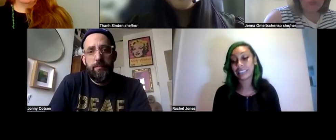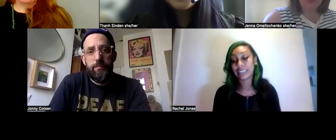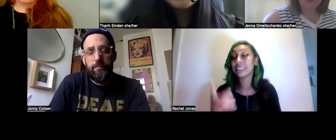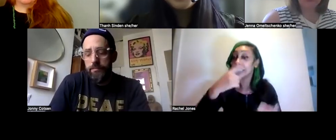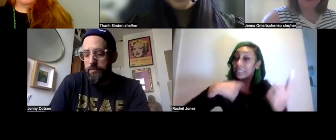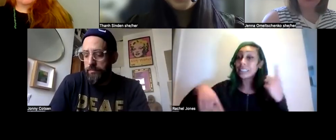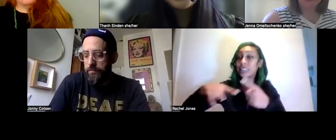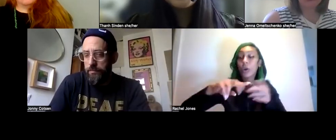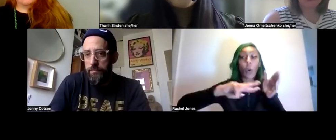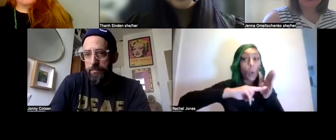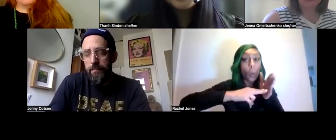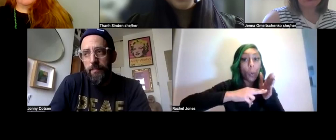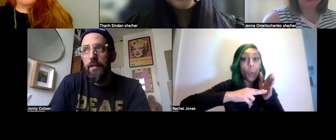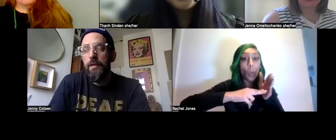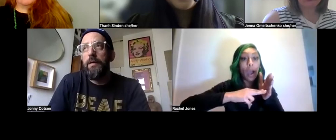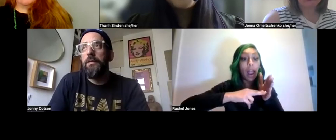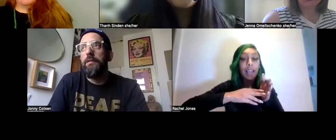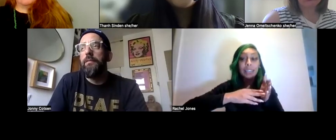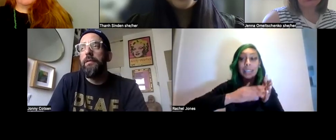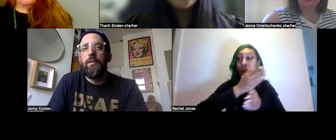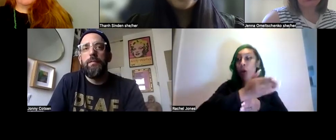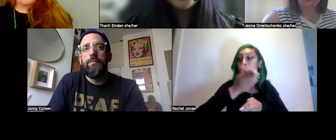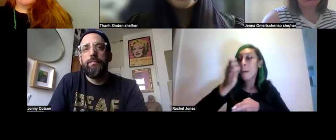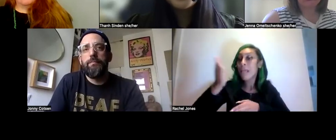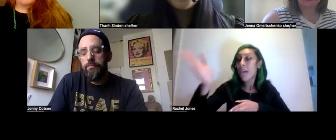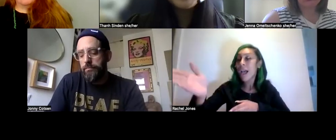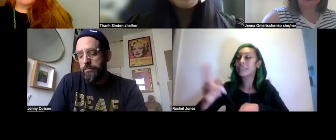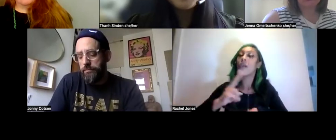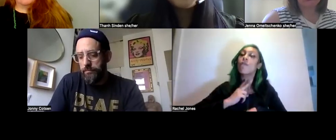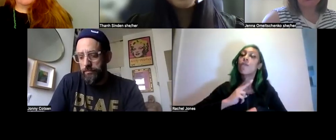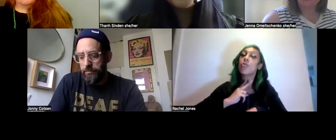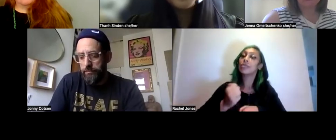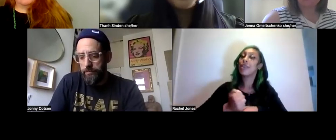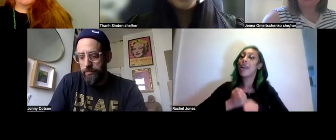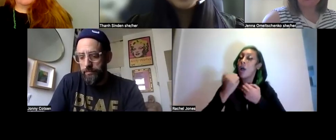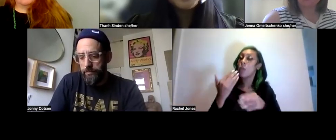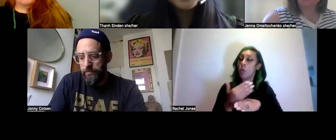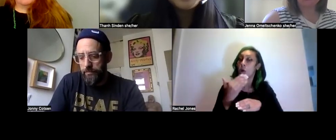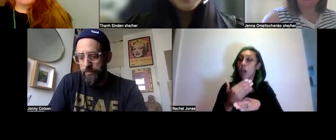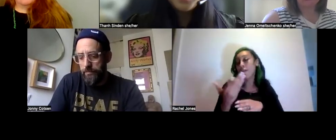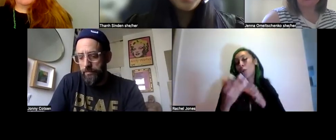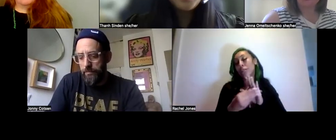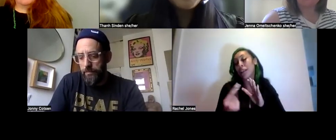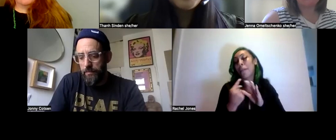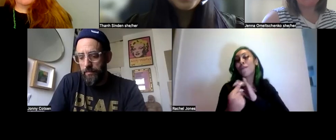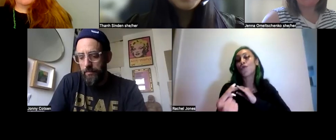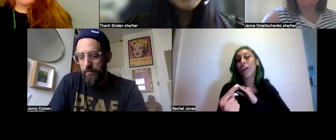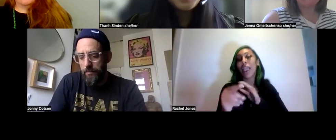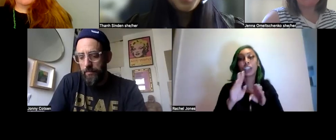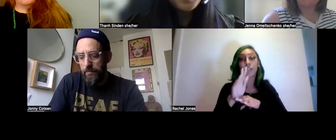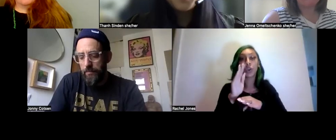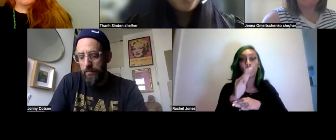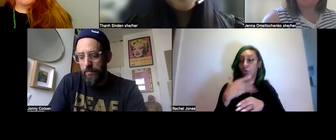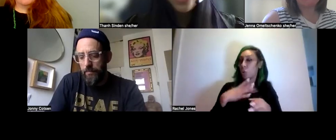organizing, mobilizing, and voicing our work, you know, I, like, for example, Freelance Futures, I would really like to